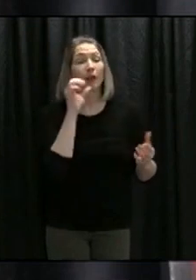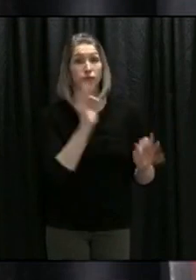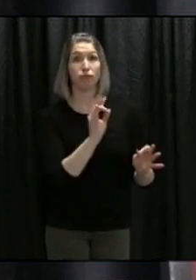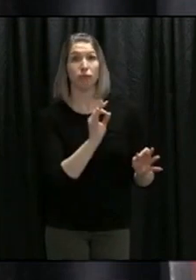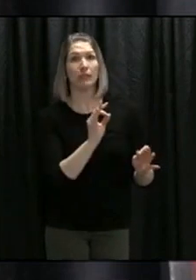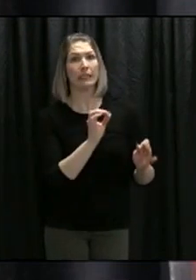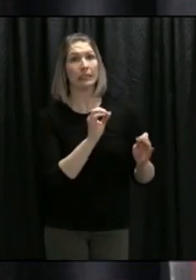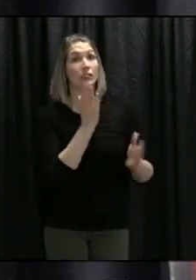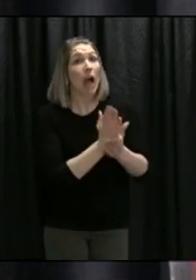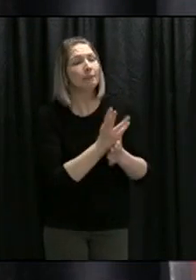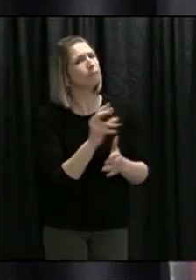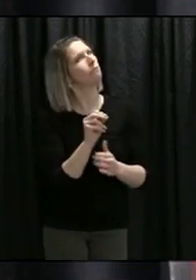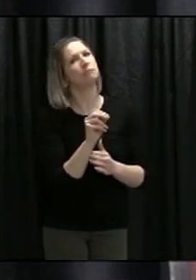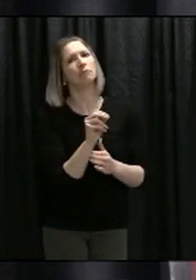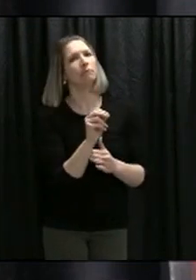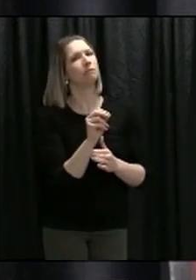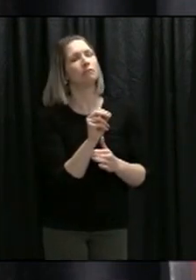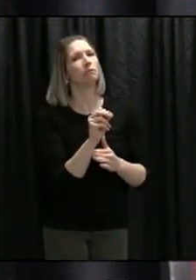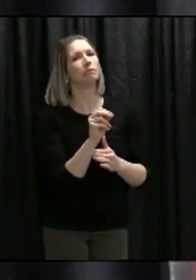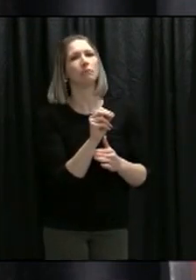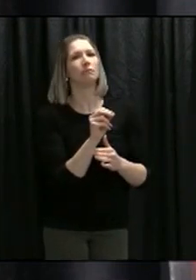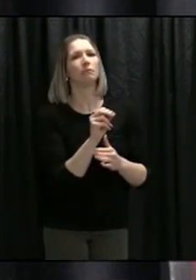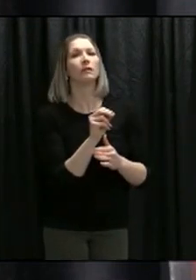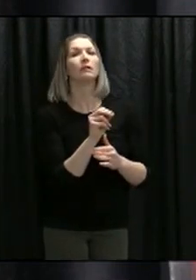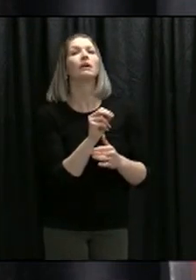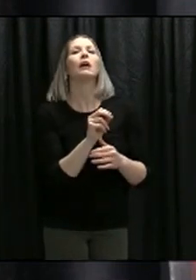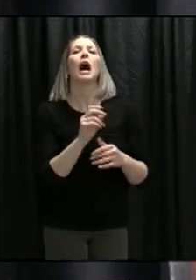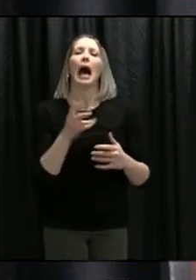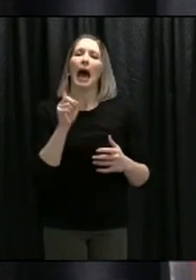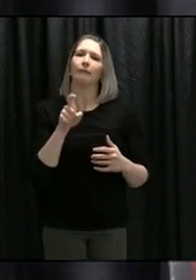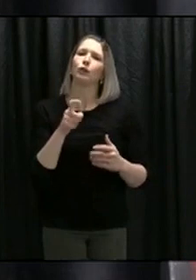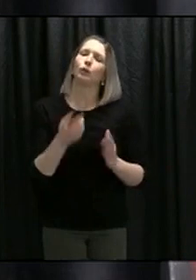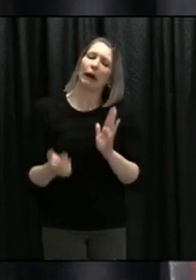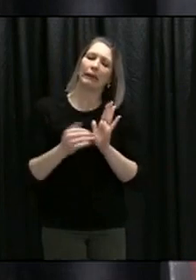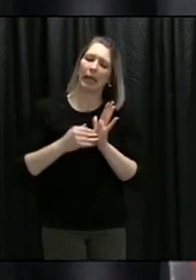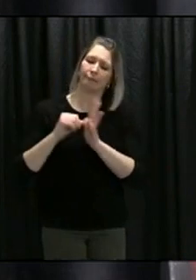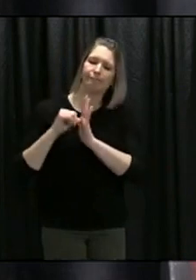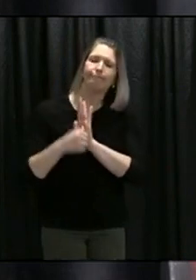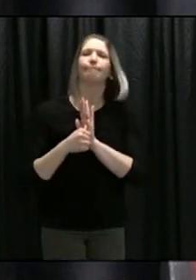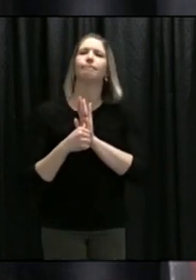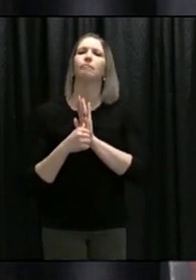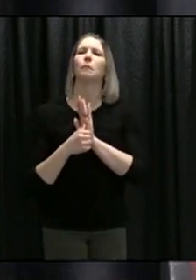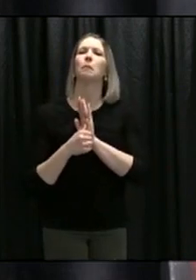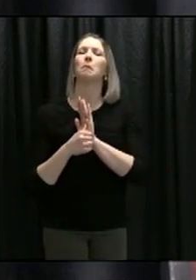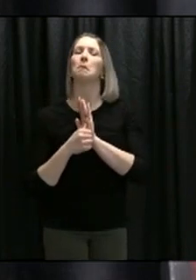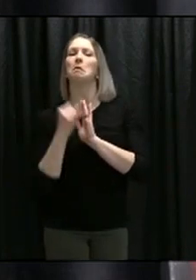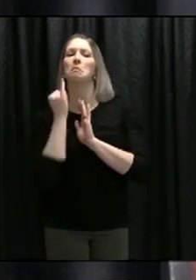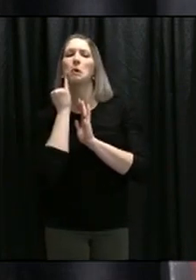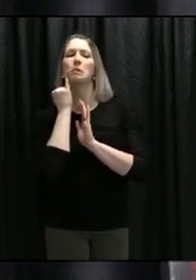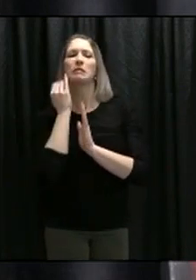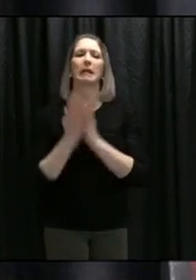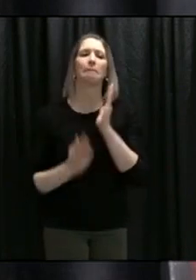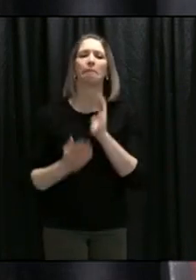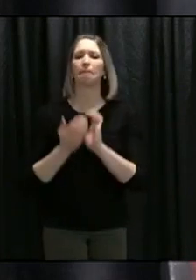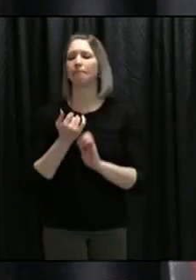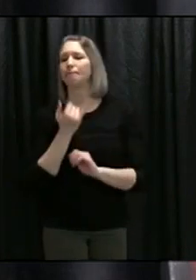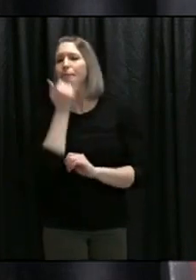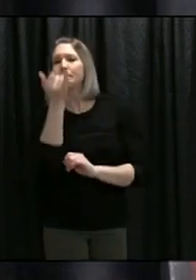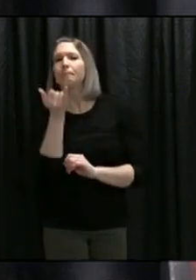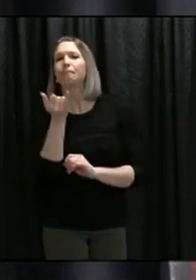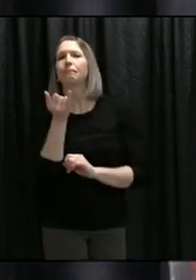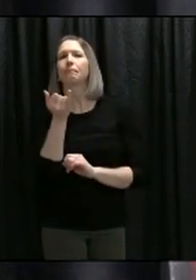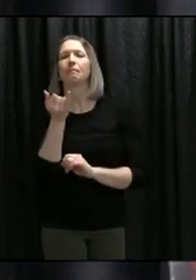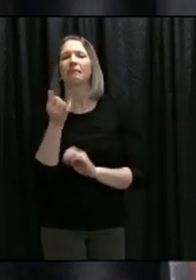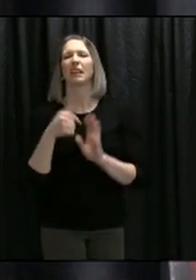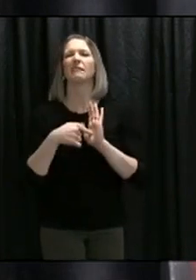Again, it seems to fall to me to highlight some of the things where people may have been less diligent. I've